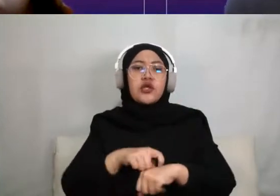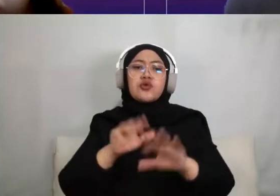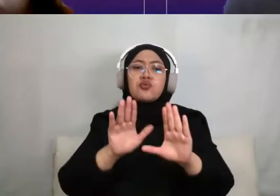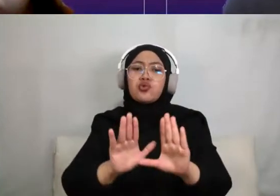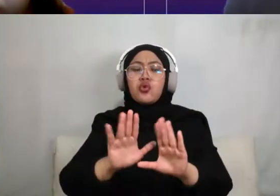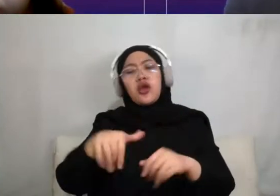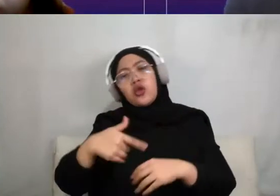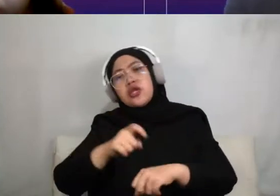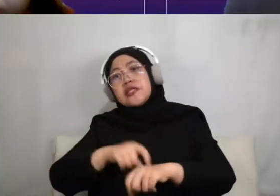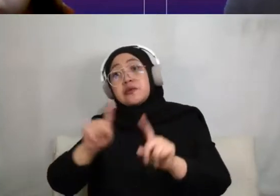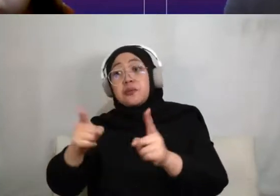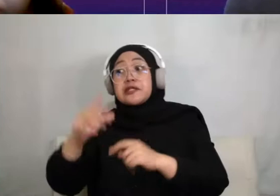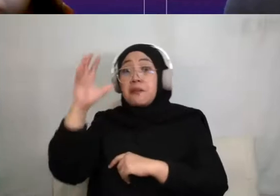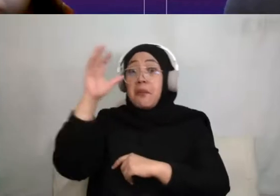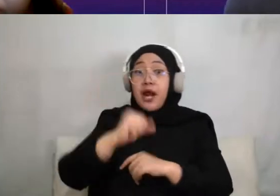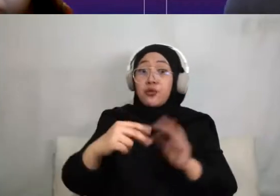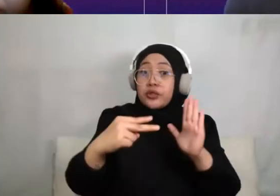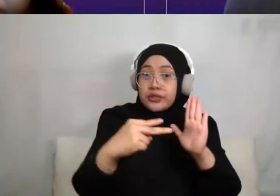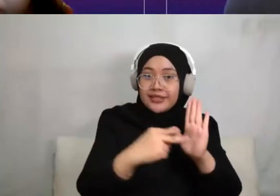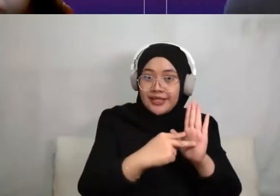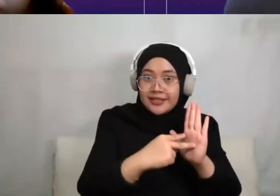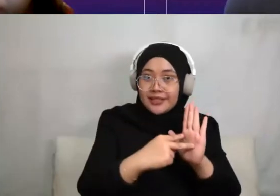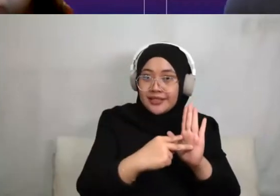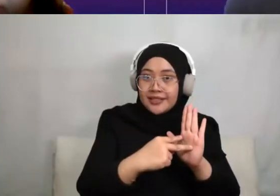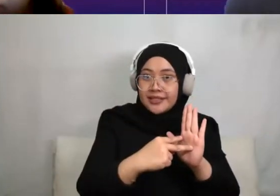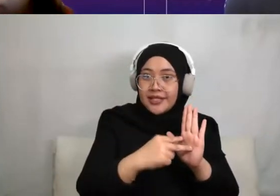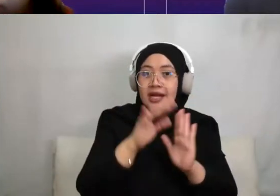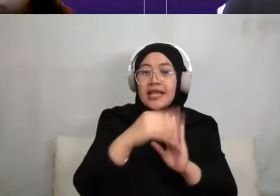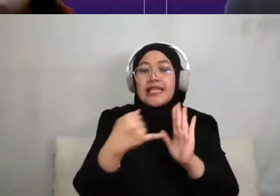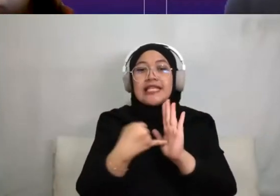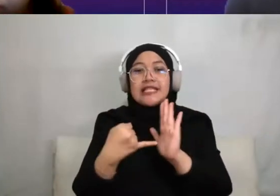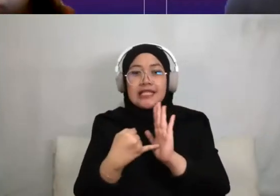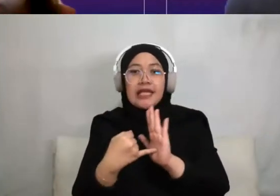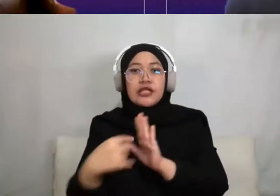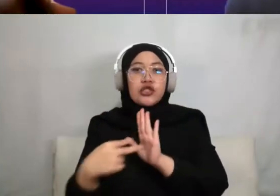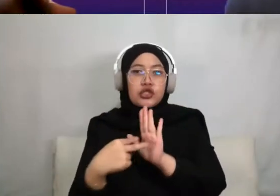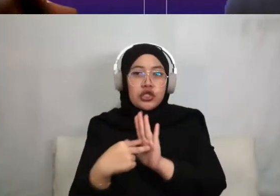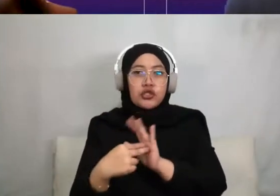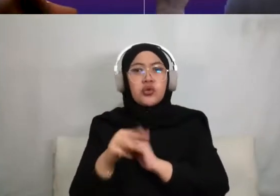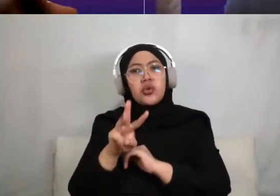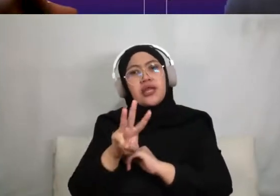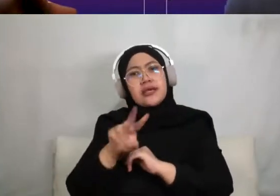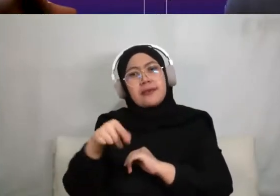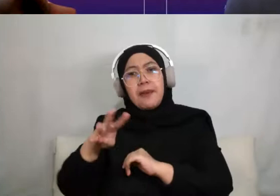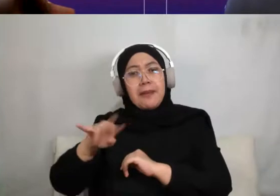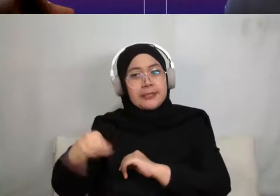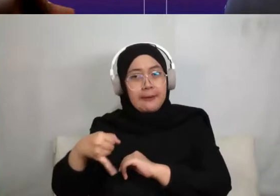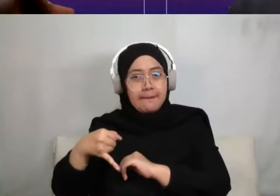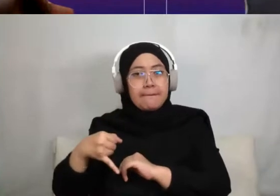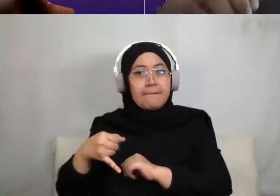charging, we will charge the bus for 3 to 5 hours, and then we will have another 5 hours time for maintaining the